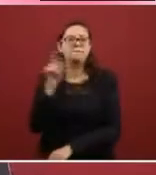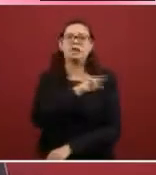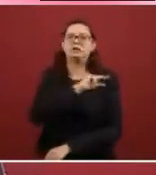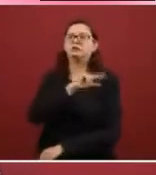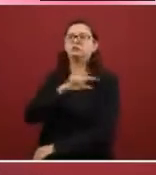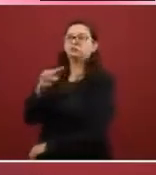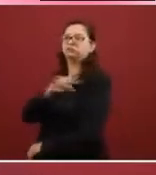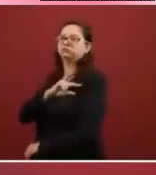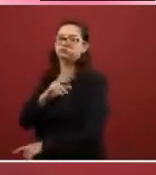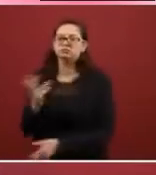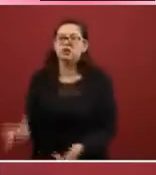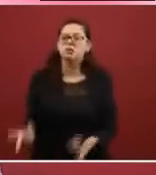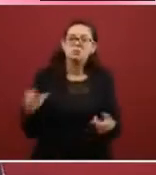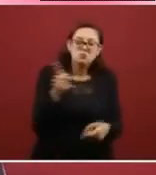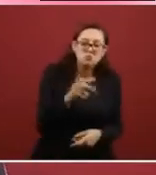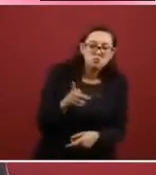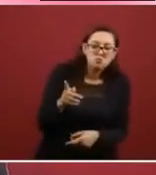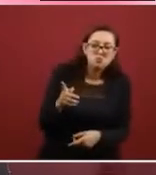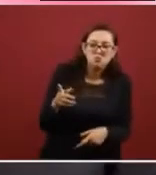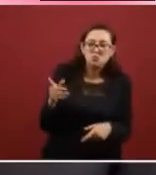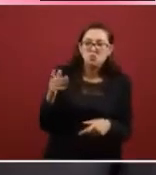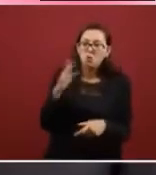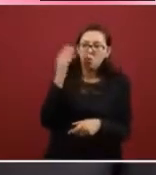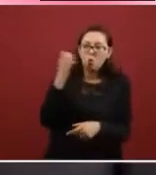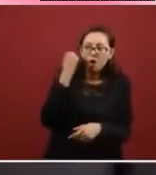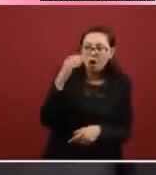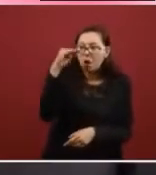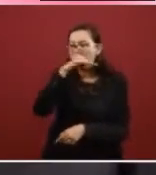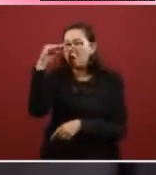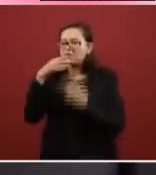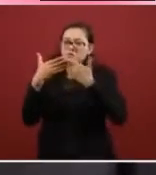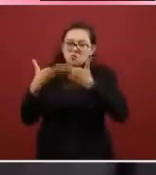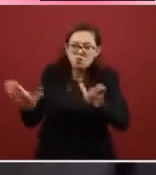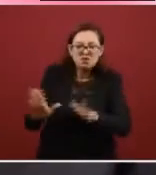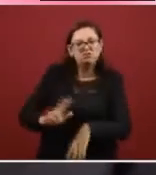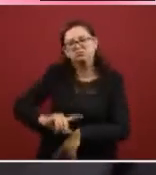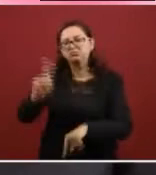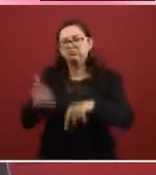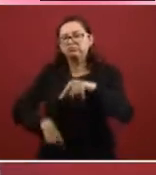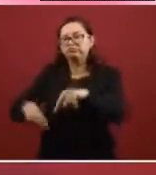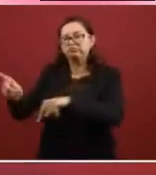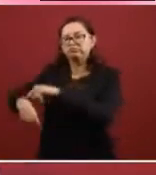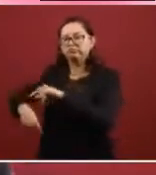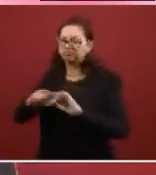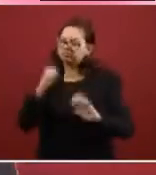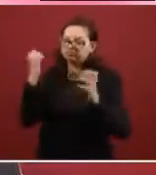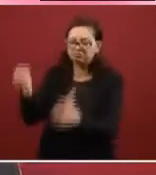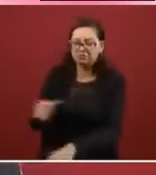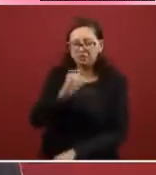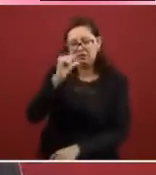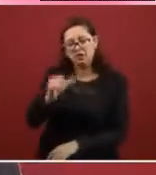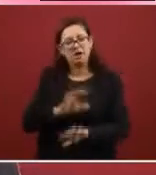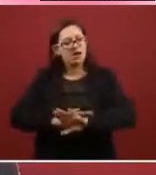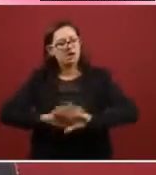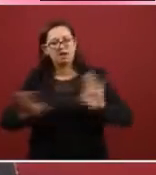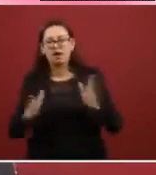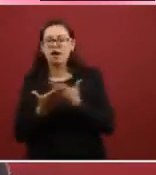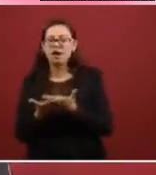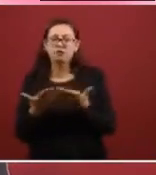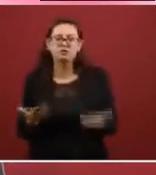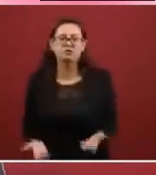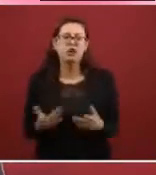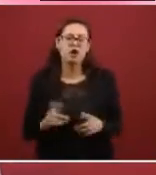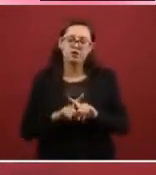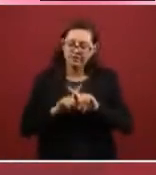de education, of not investing en educación pública, in public education. Eso cambia. That has changed completely.